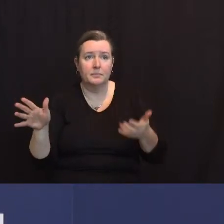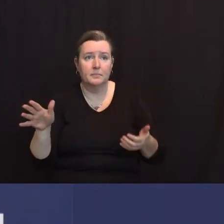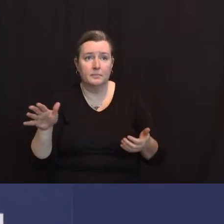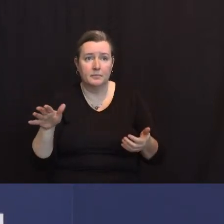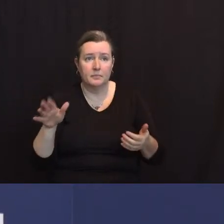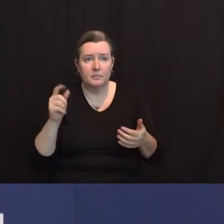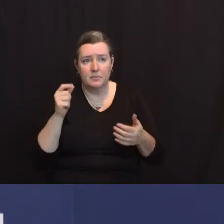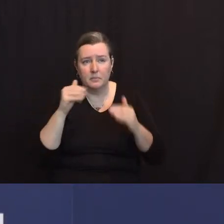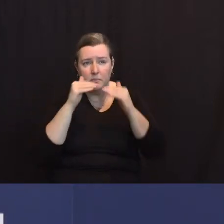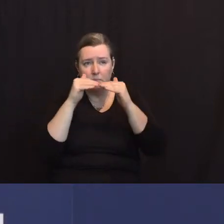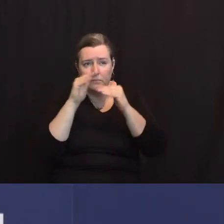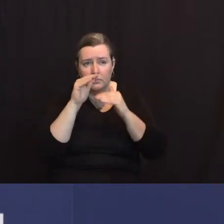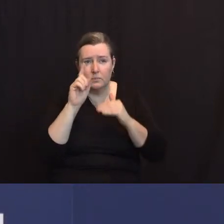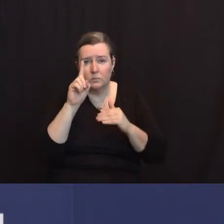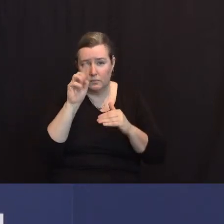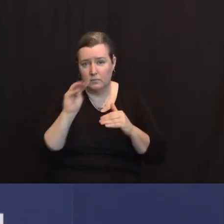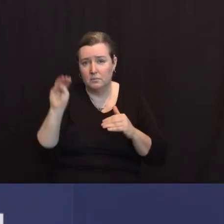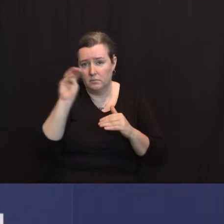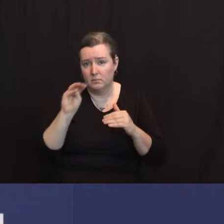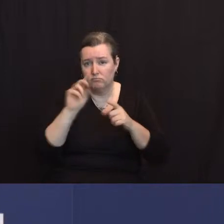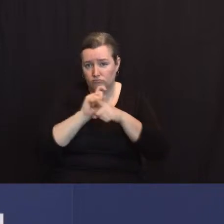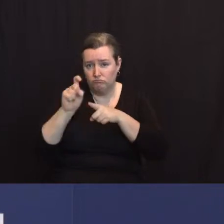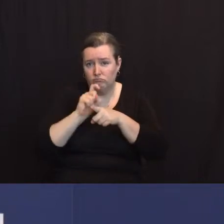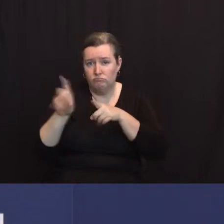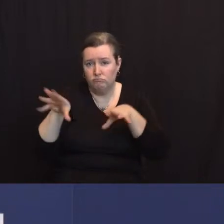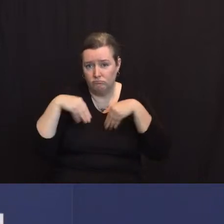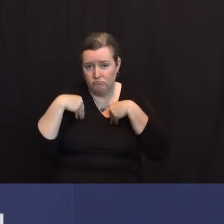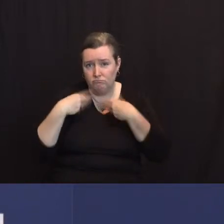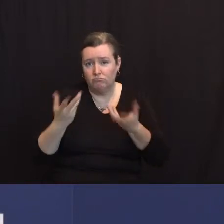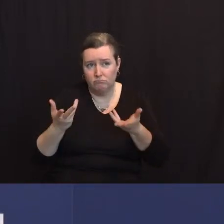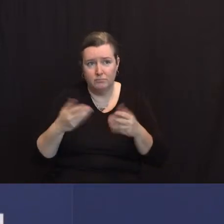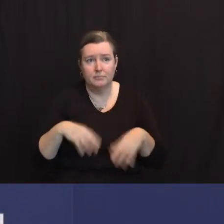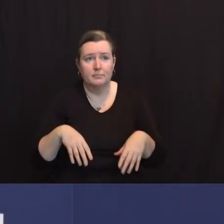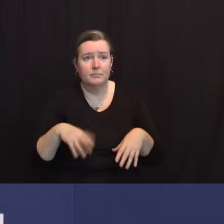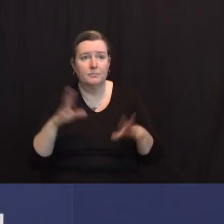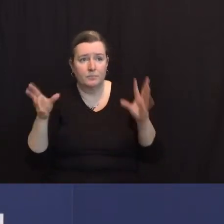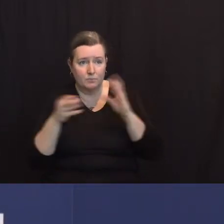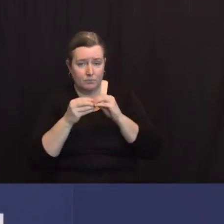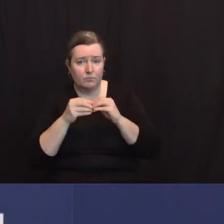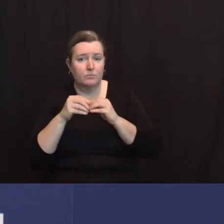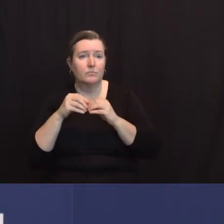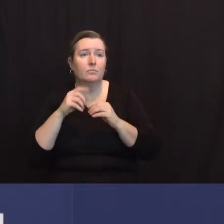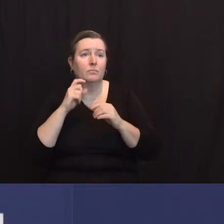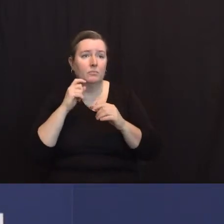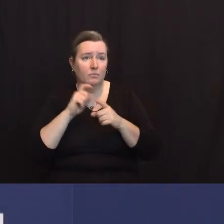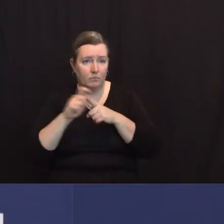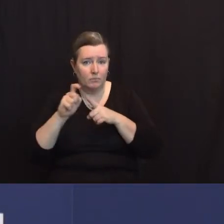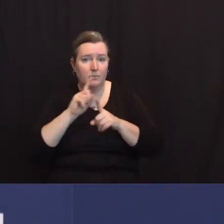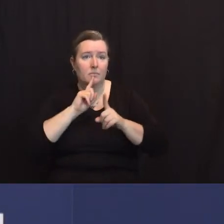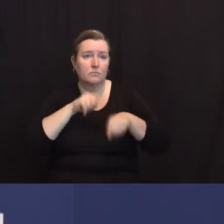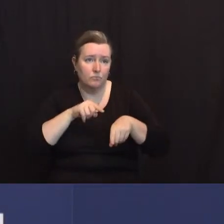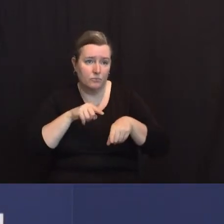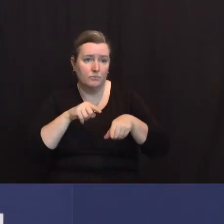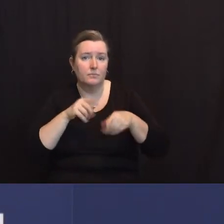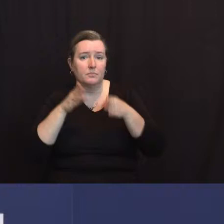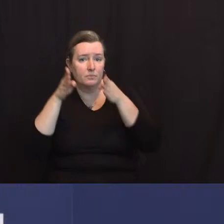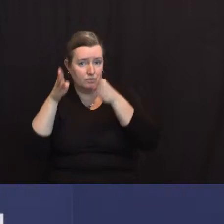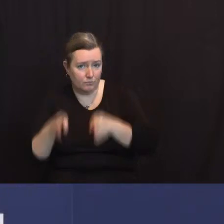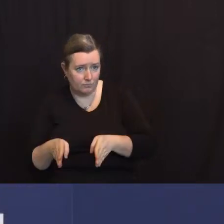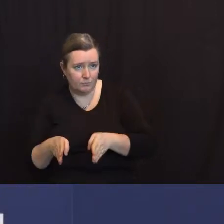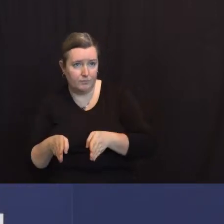million. Total calls that were answered by a live agent, it's 250,000. And